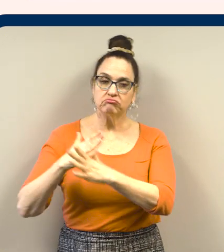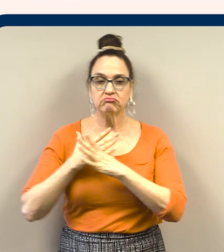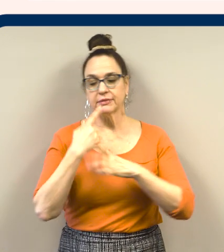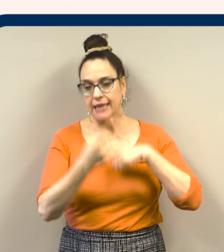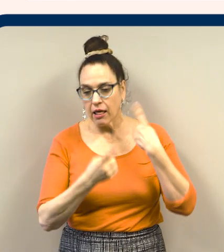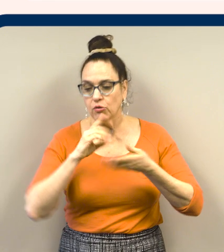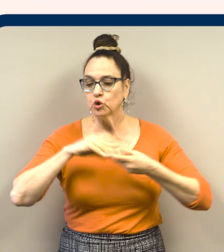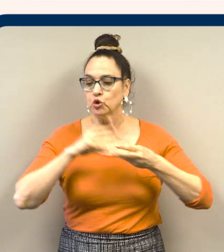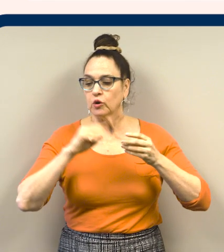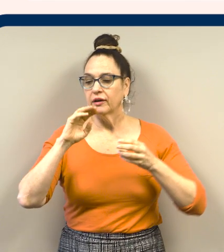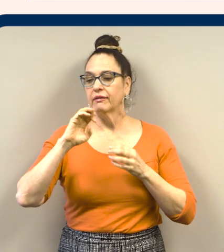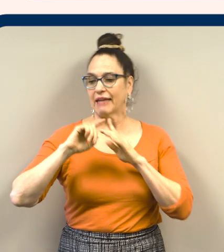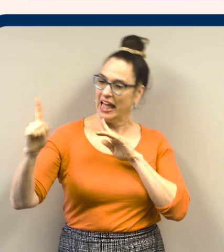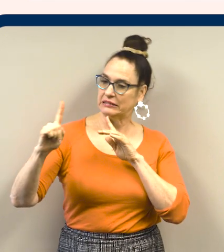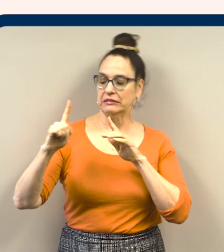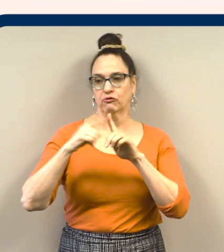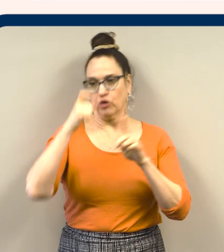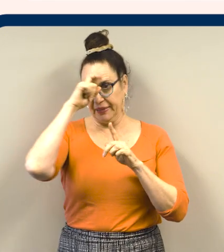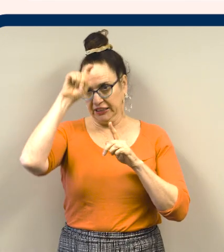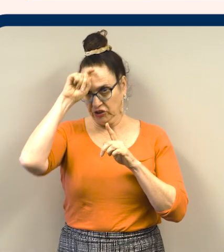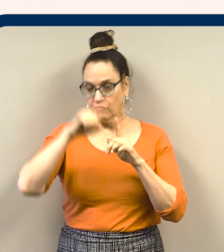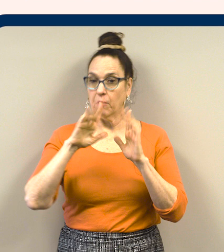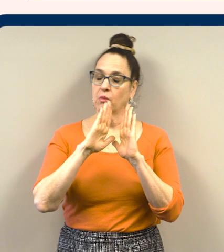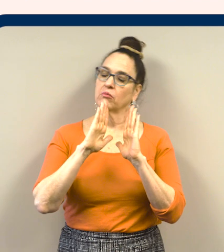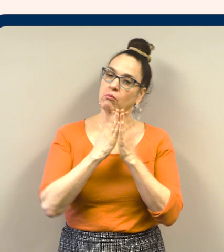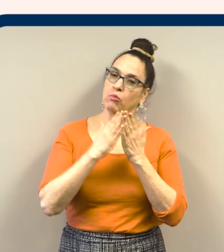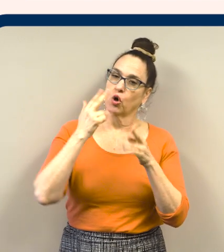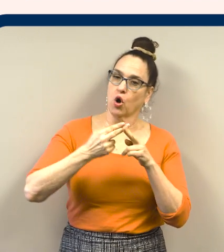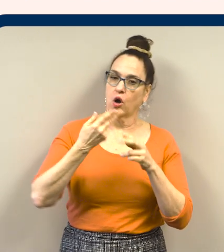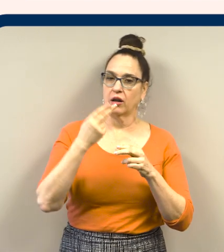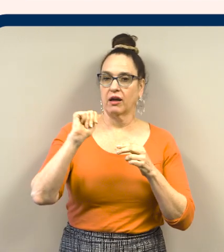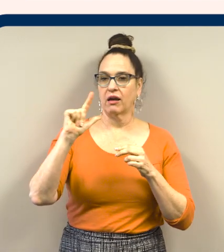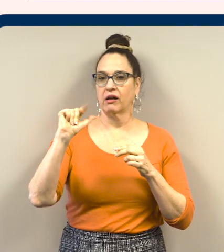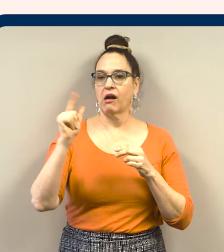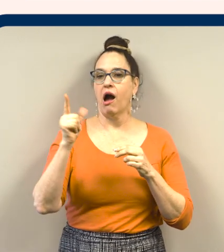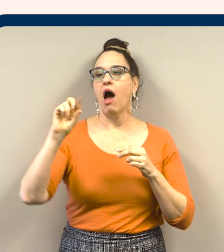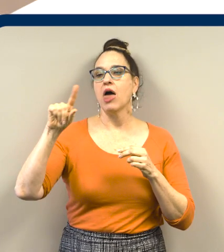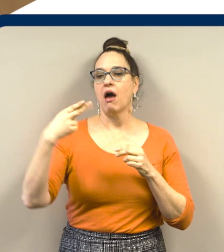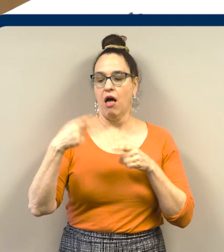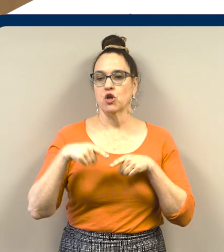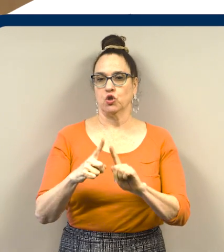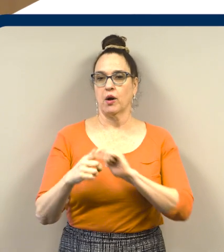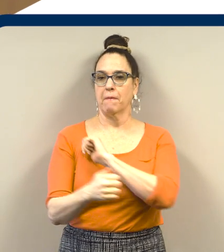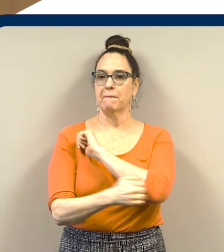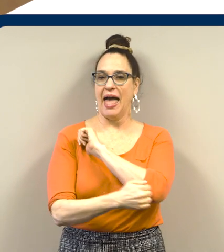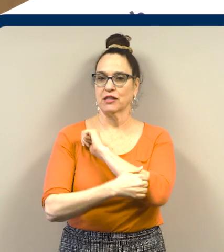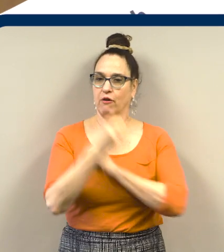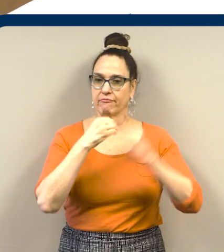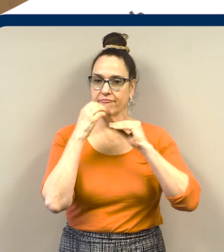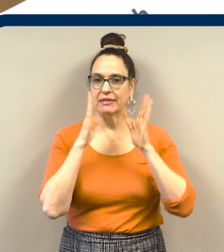foods, and the retelling of the Exodus story from a book called the Haggadah during the Passover Seder. In this